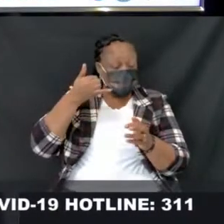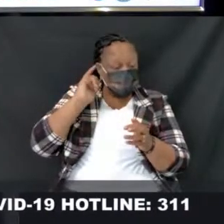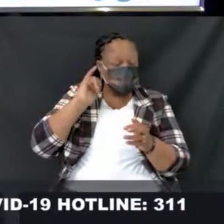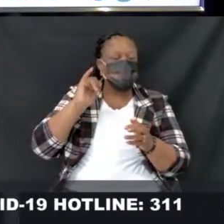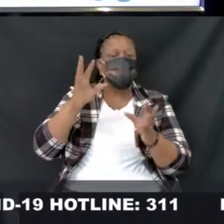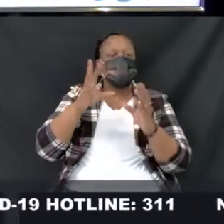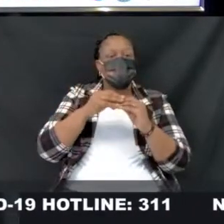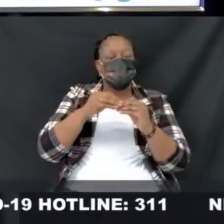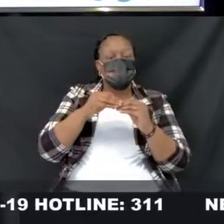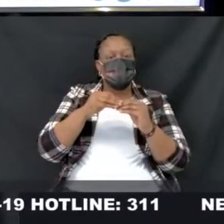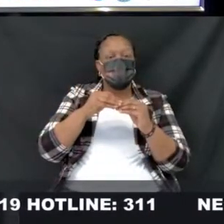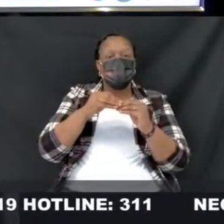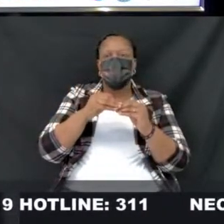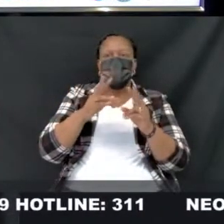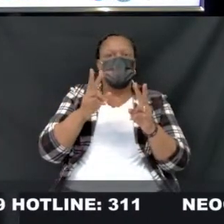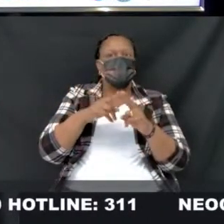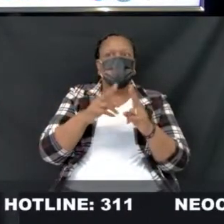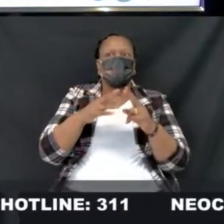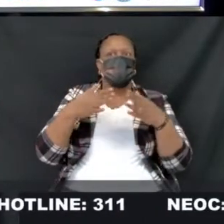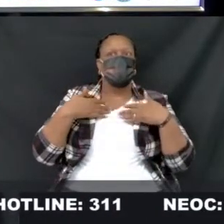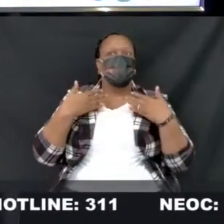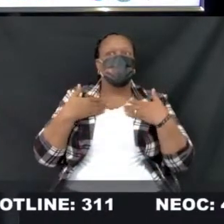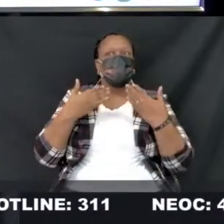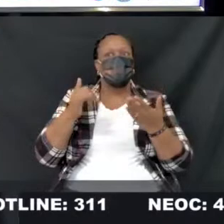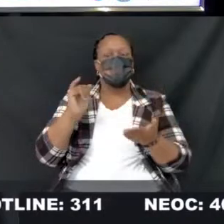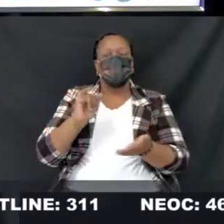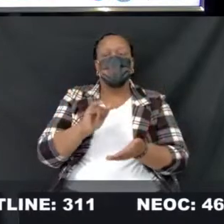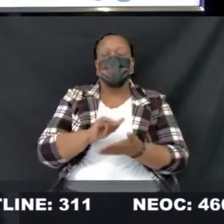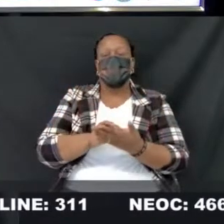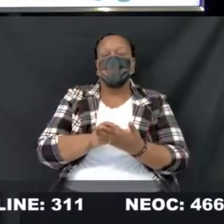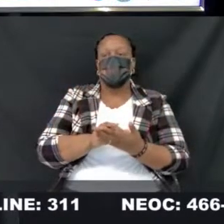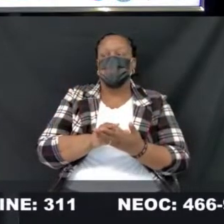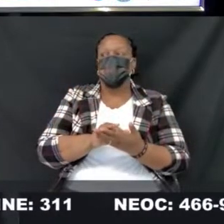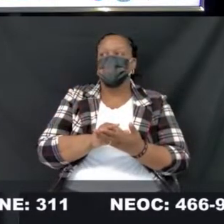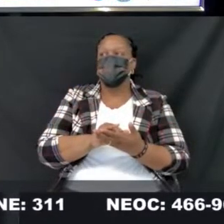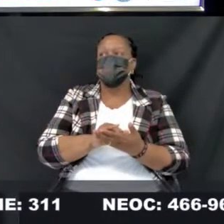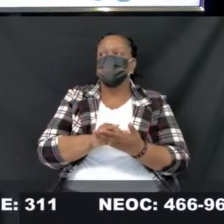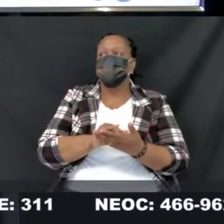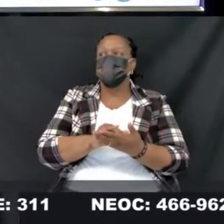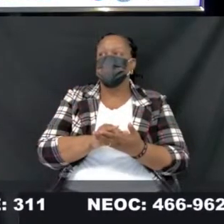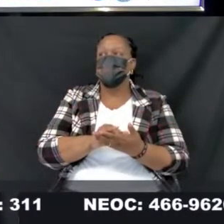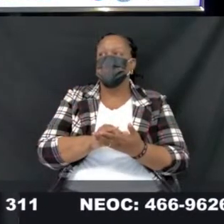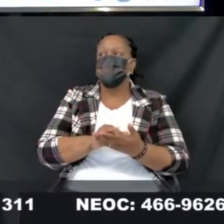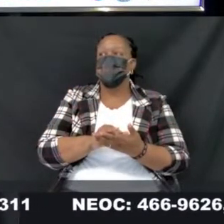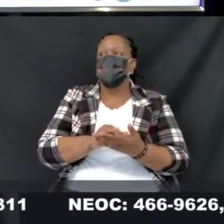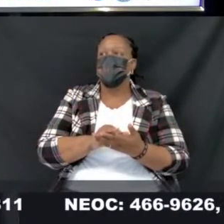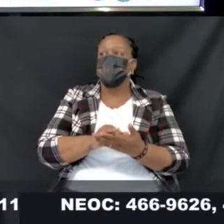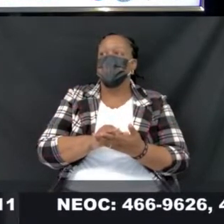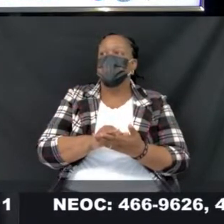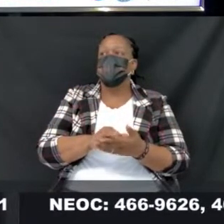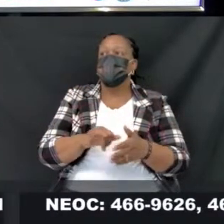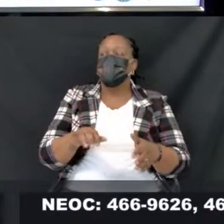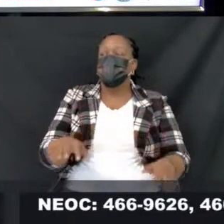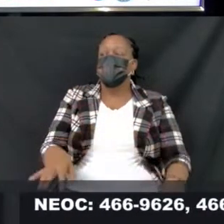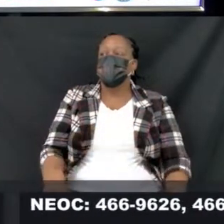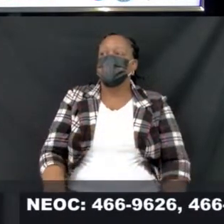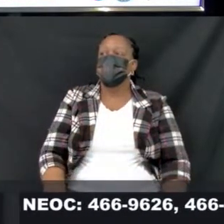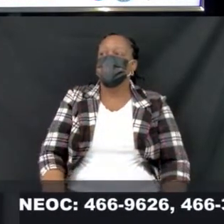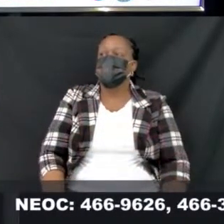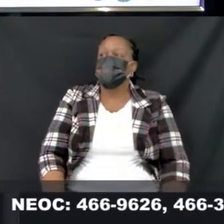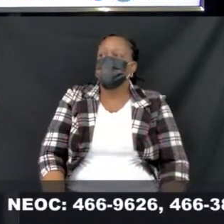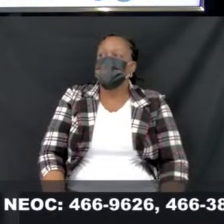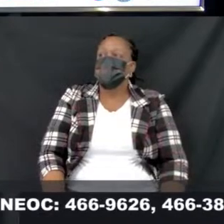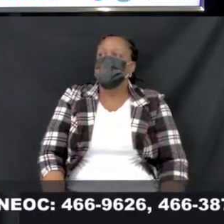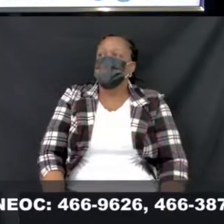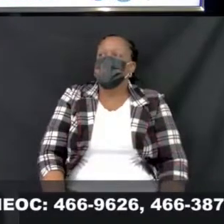persons in the tourism sector, whereby, with your permission, CMO, the CMO would have reported that, and also